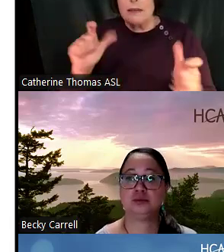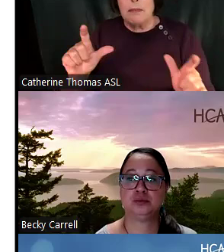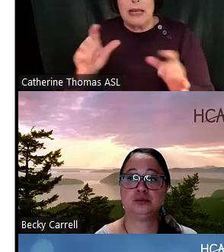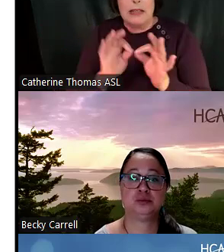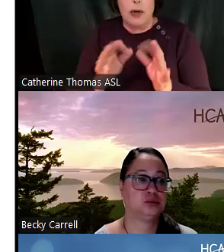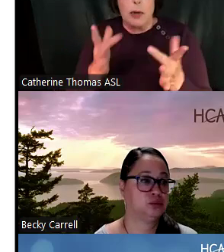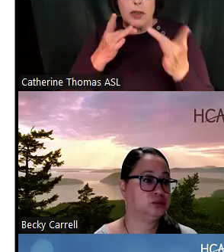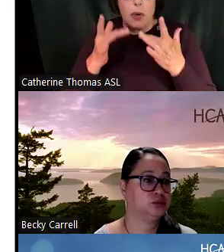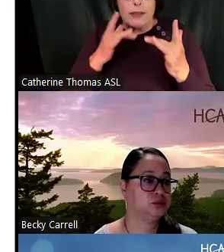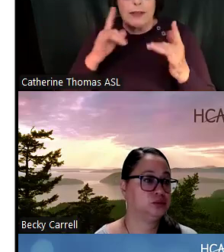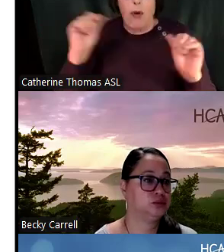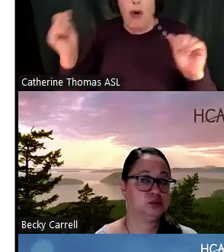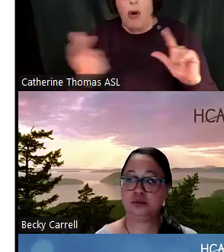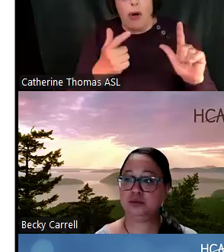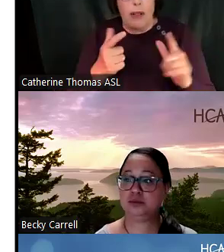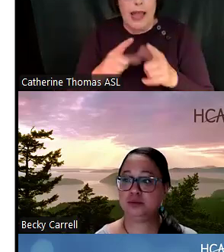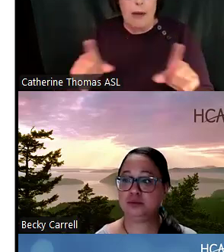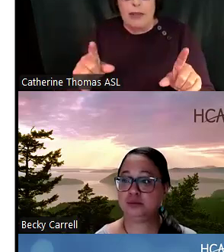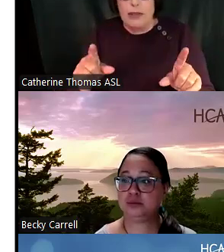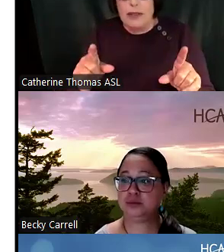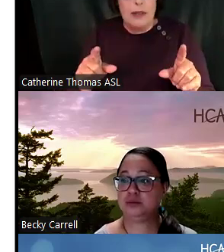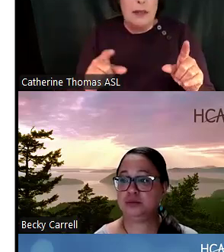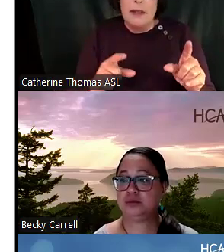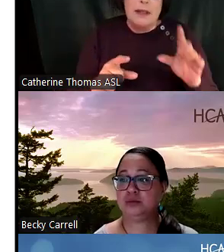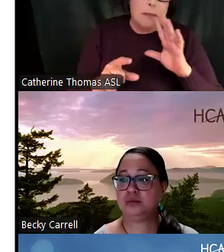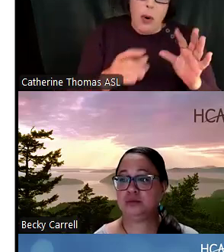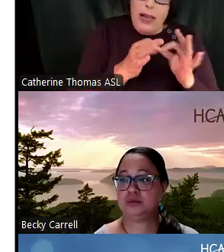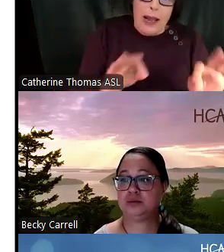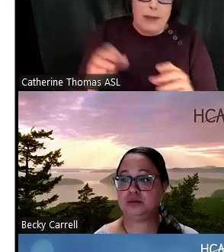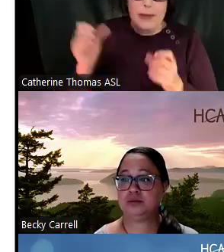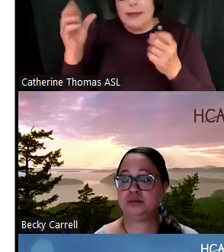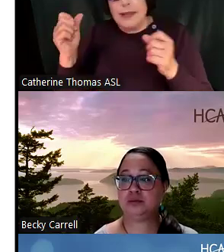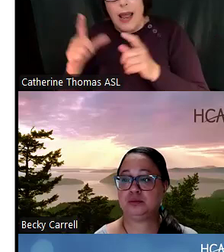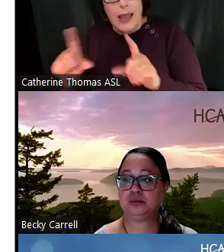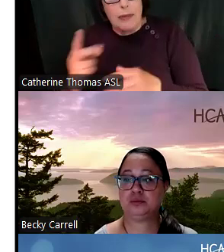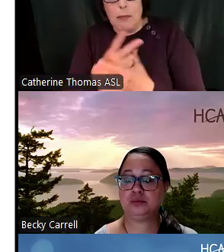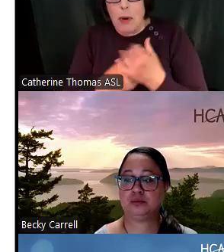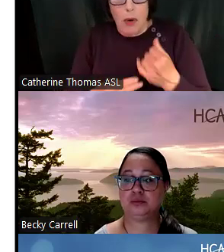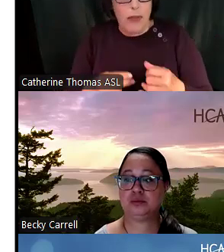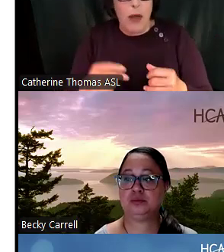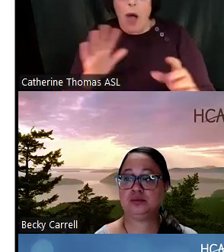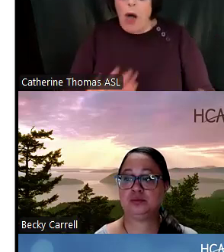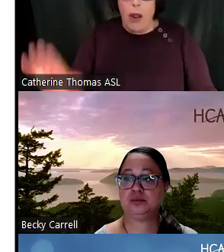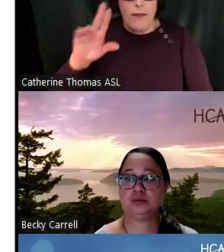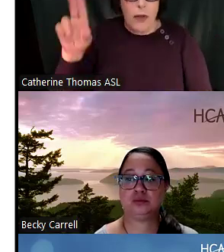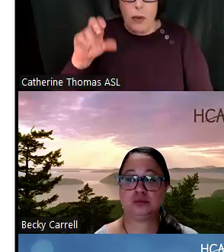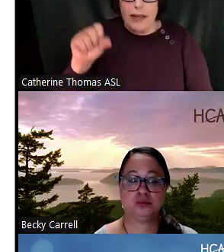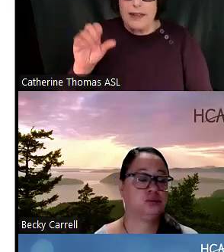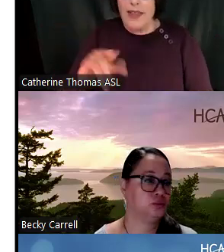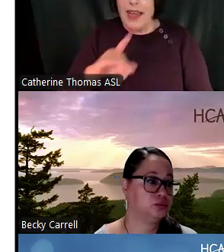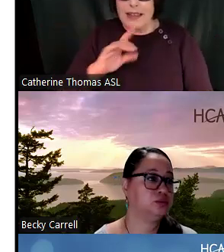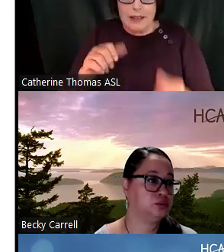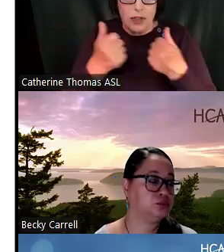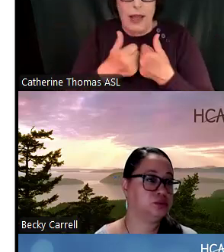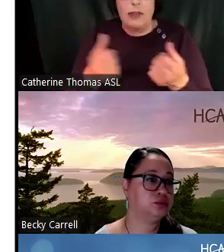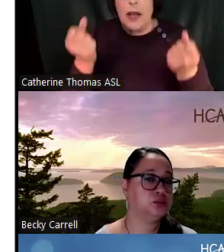for all languages, spoken and signed. It's a huge problem just across the nation. And that does pose challenges. It's something that